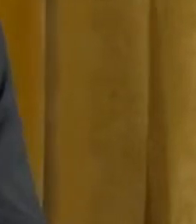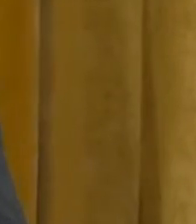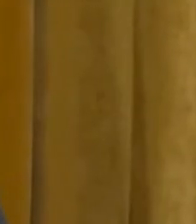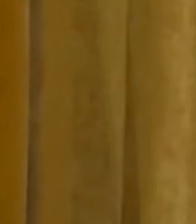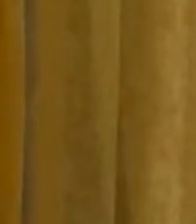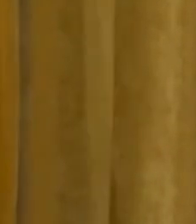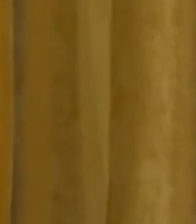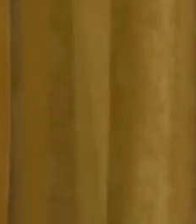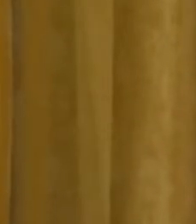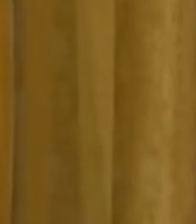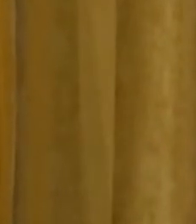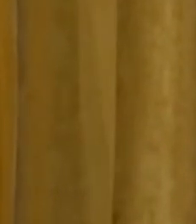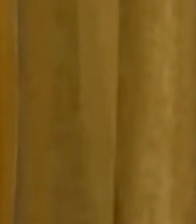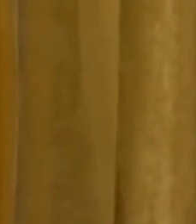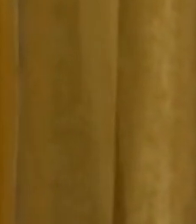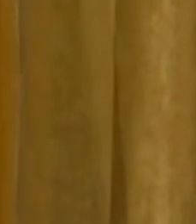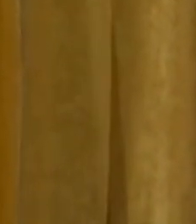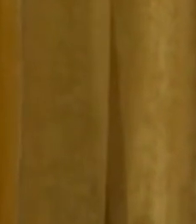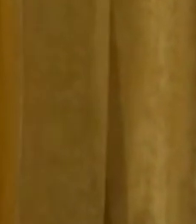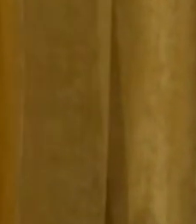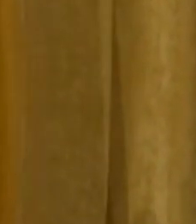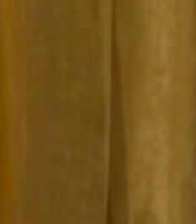Mississippi, goddamn.